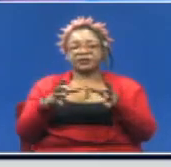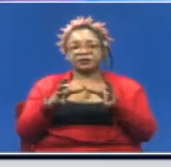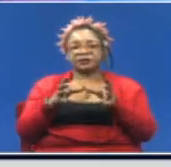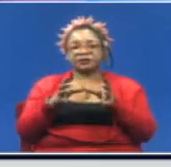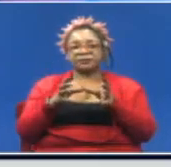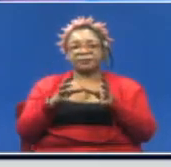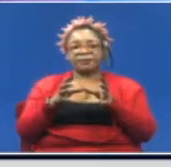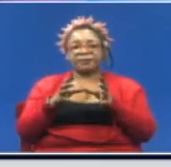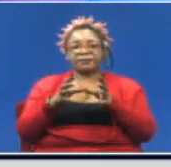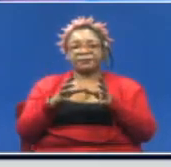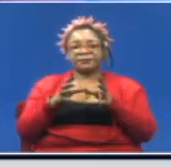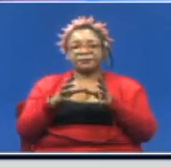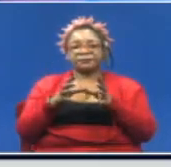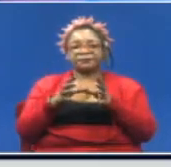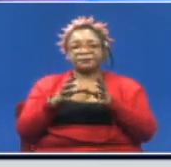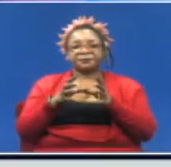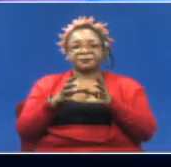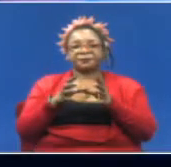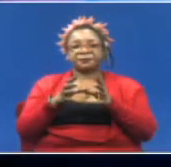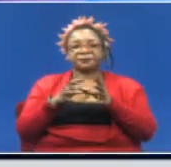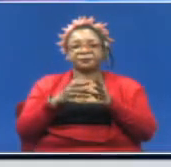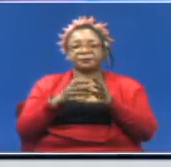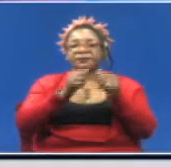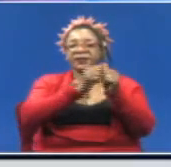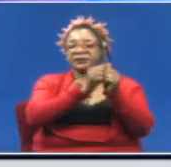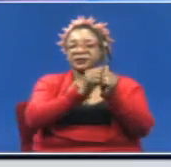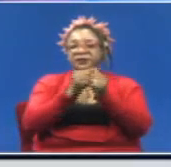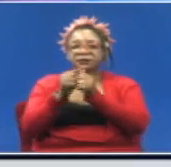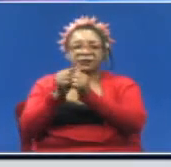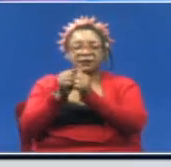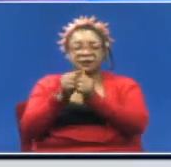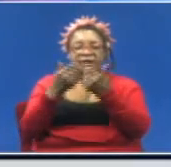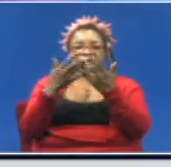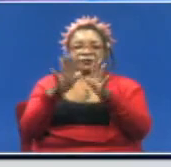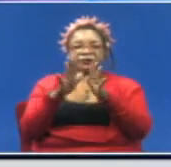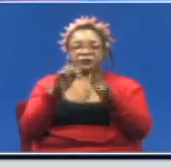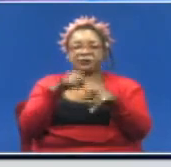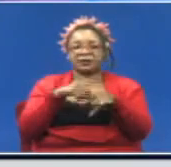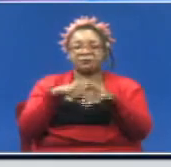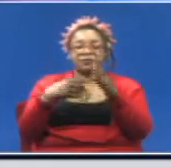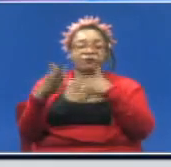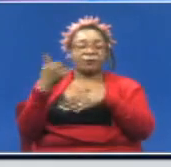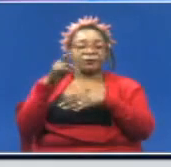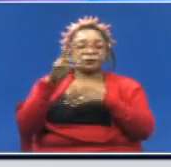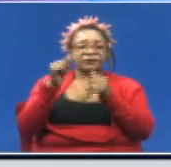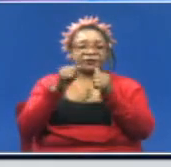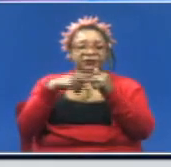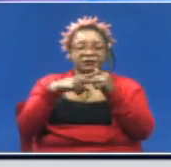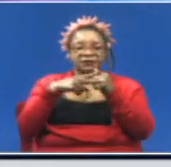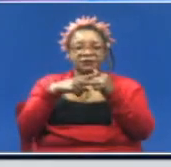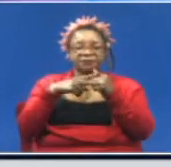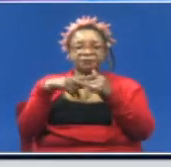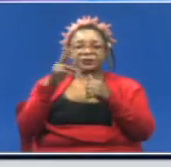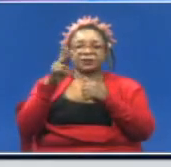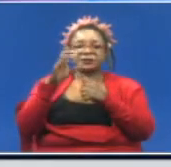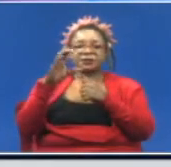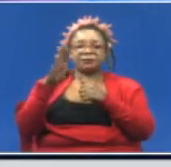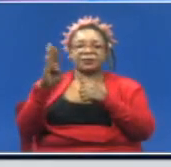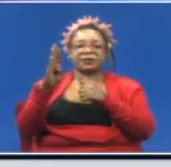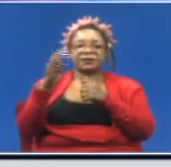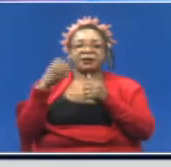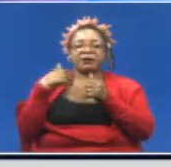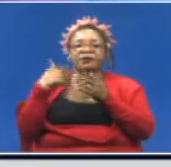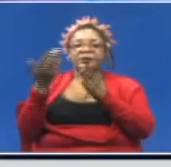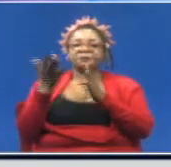Now, the 30th edition of the Great Rift Tennis-Side came to a thrilling conclusion after the former 2017 defending champions Kenya Commercial Bank bounced